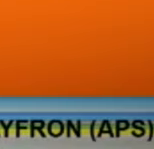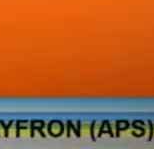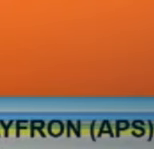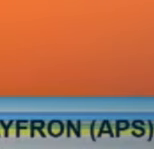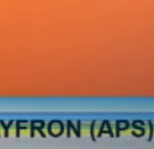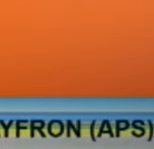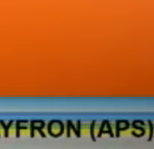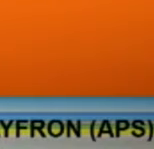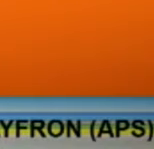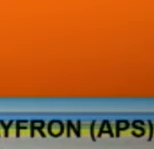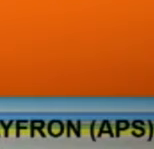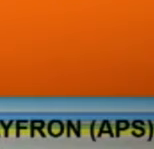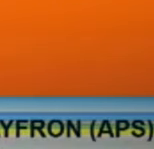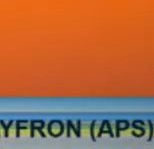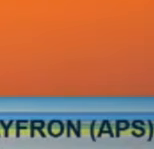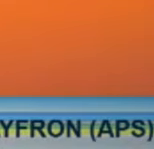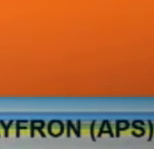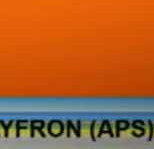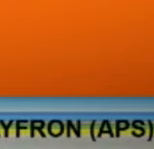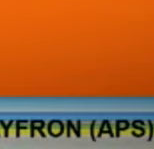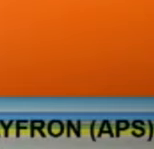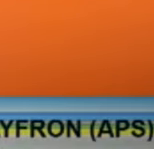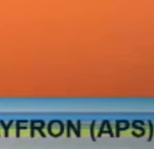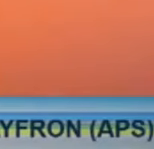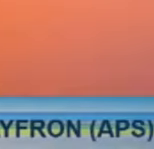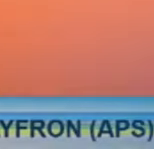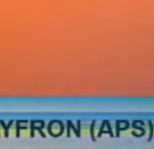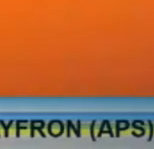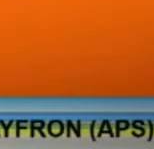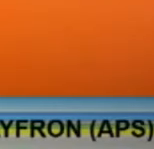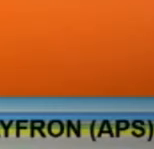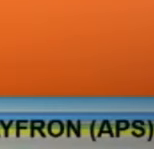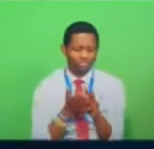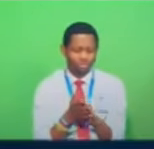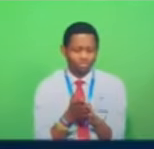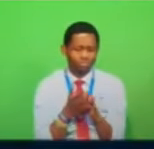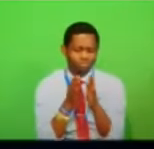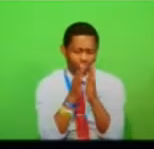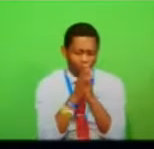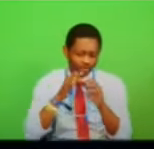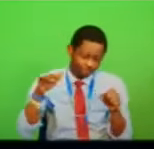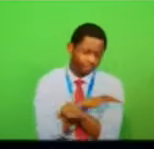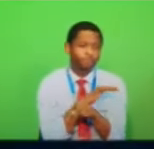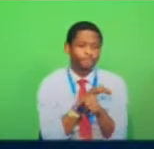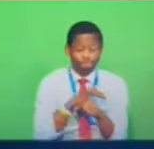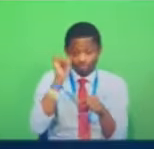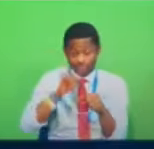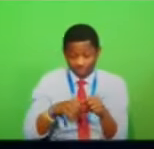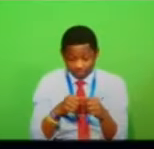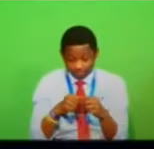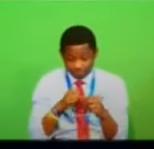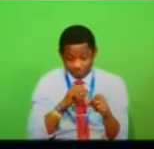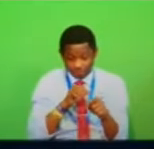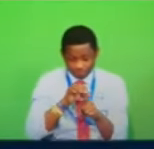verse 15. And then number three, stay prayerful. It is that force which pushes your voice